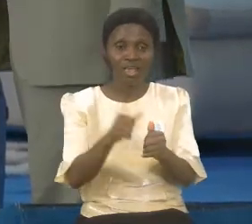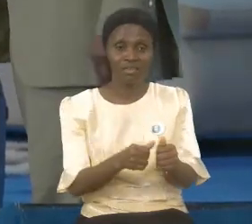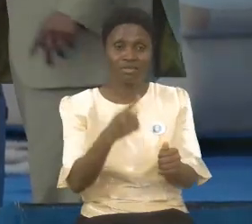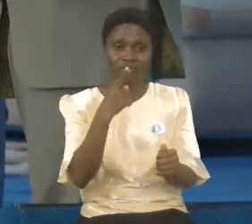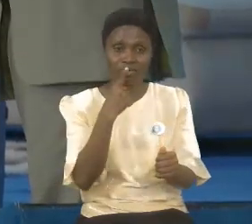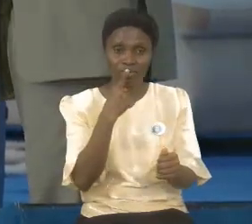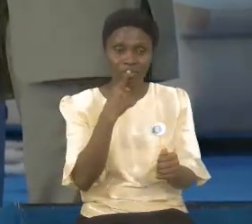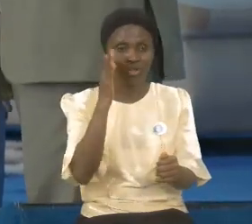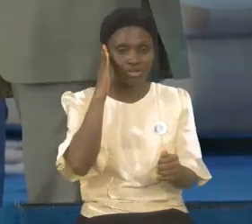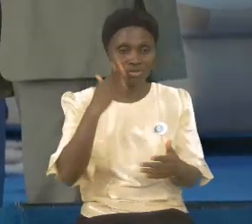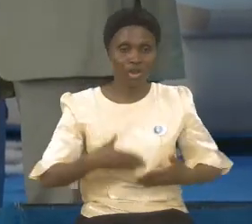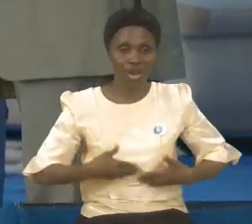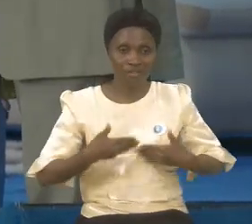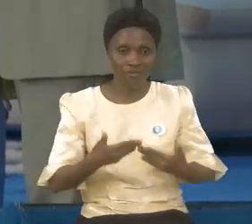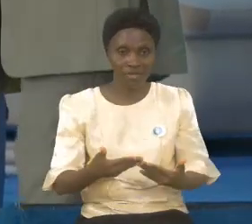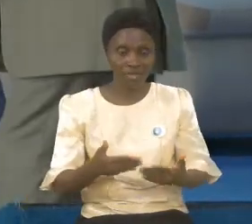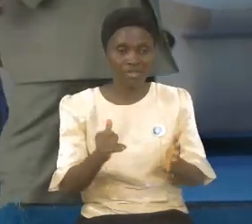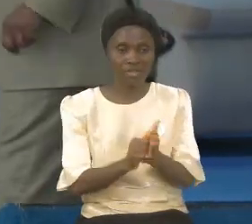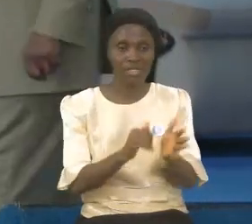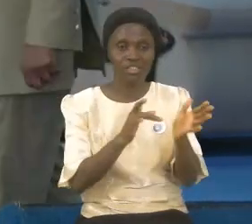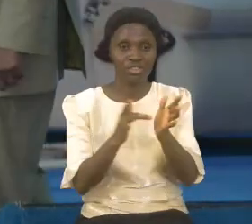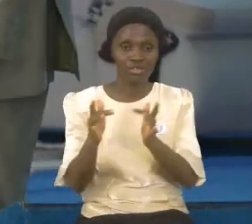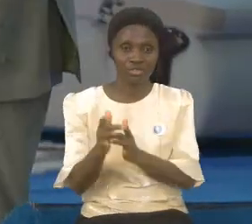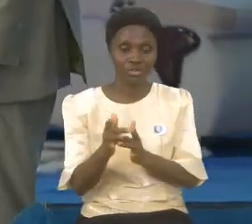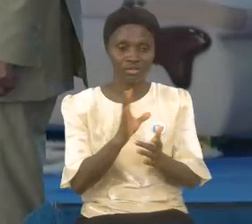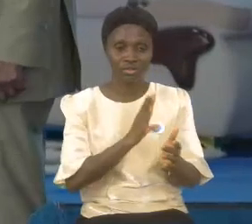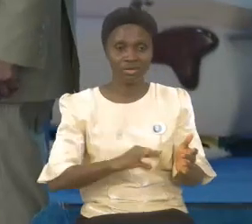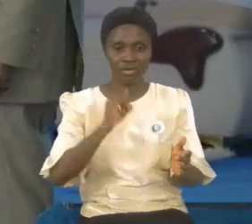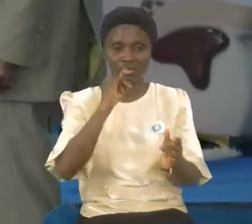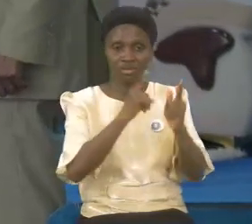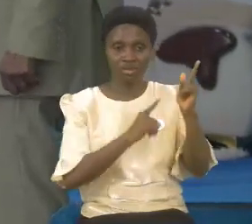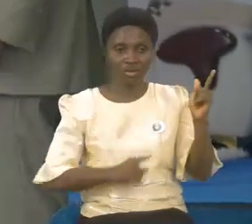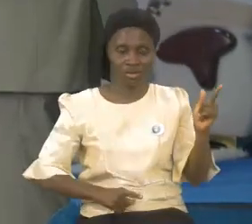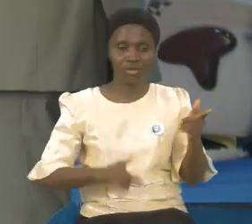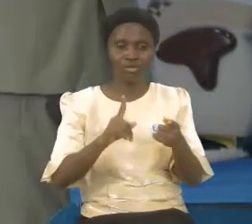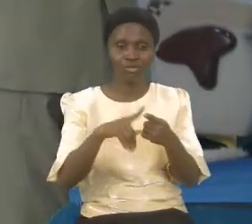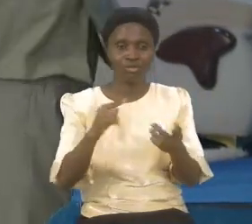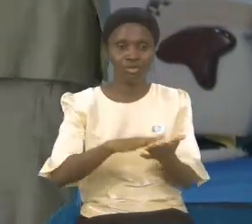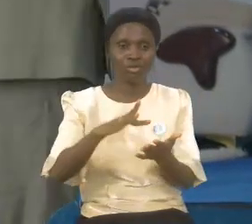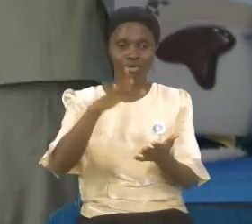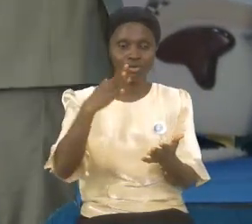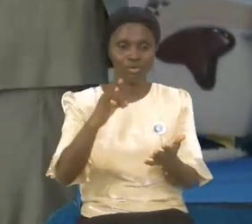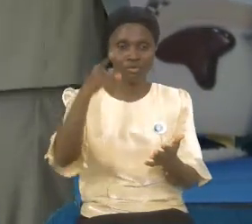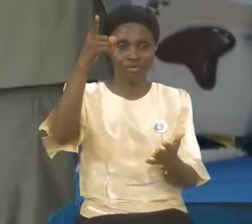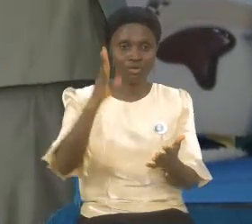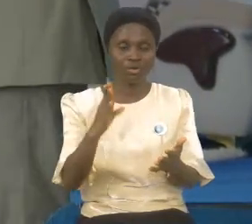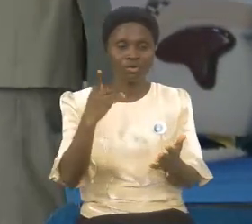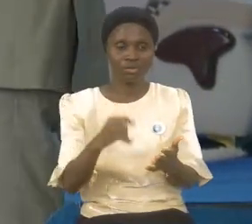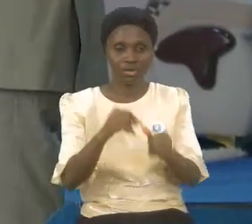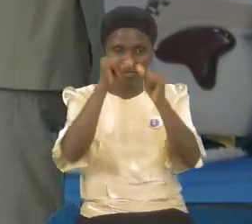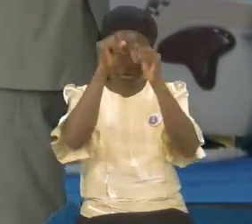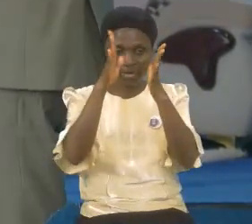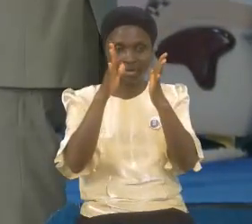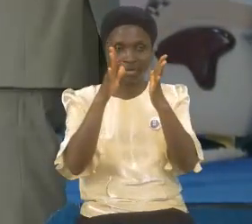that Jesus Christ is Lord, to the glory of God the Father. We're looking at number three